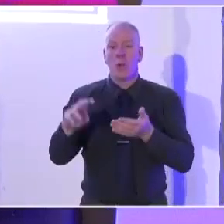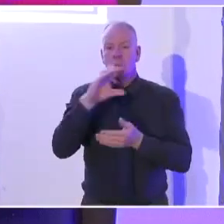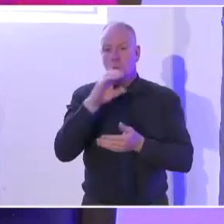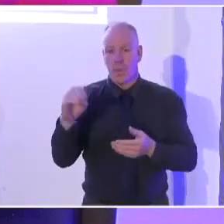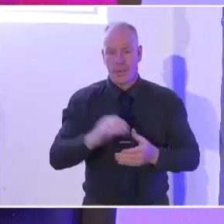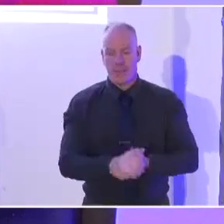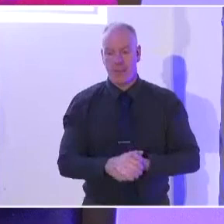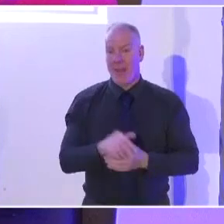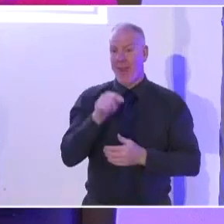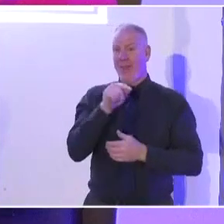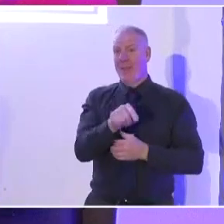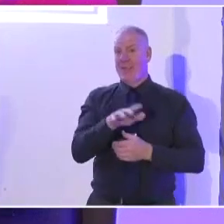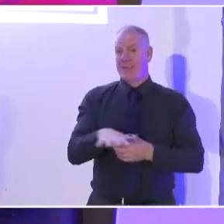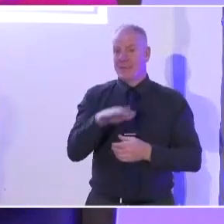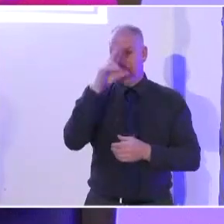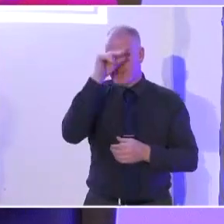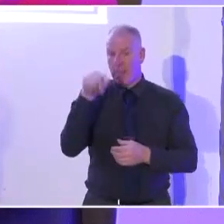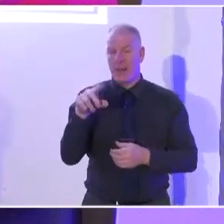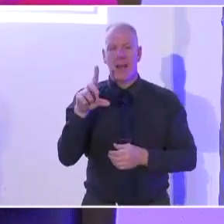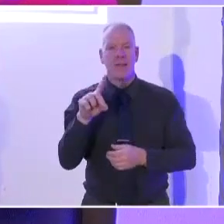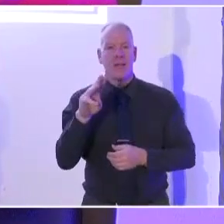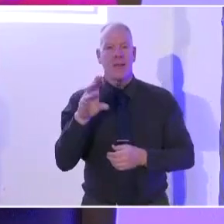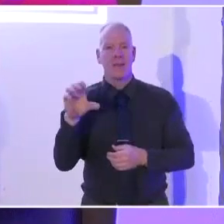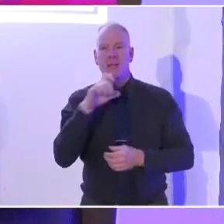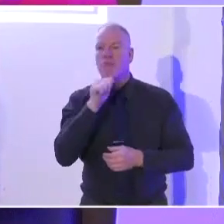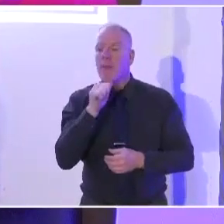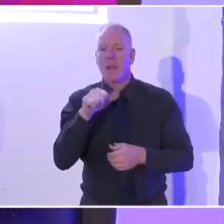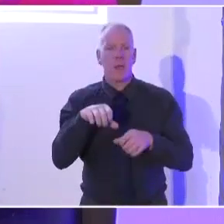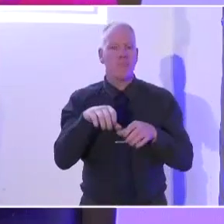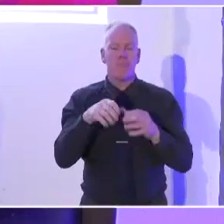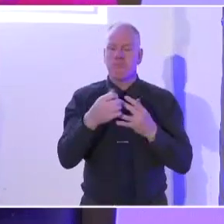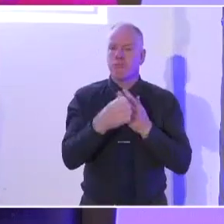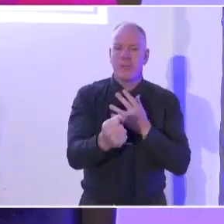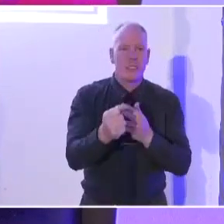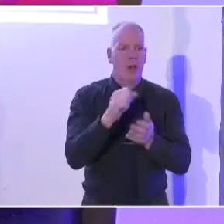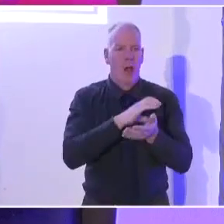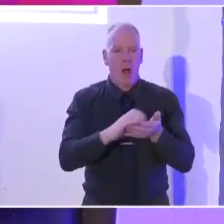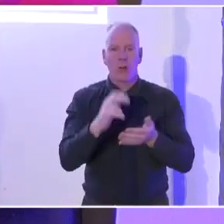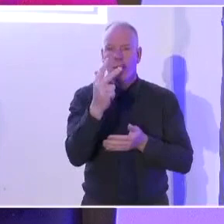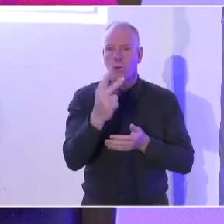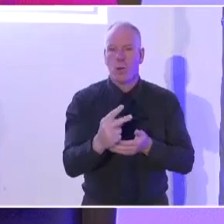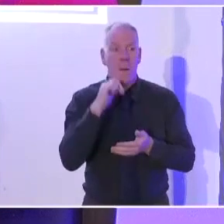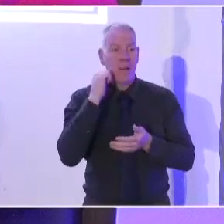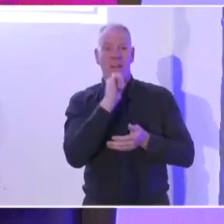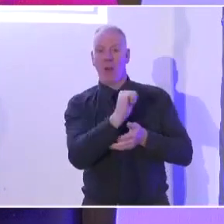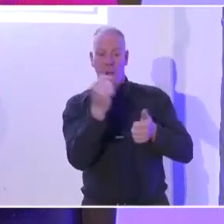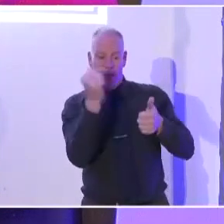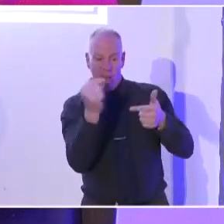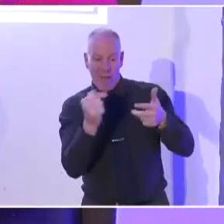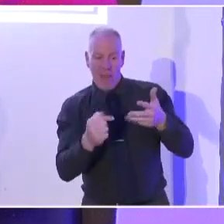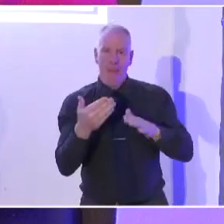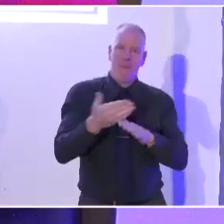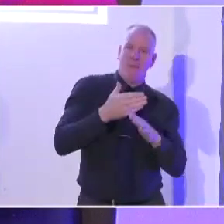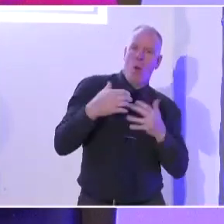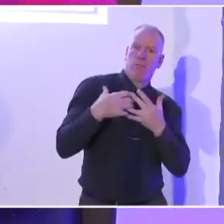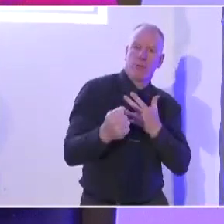in that particular case, the DPC actually found there was no breach of Article 32 because of the steps that the organization had taken prior to the